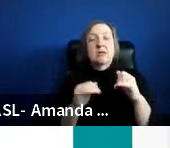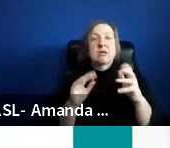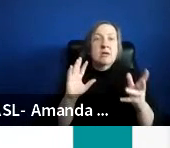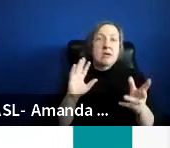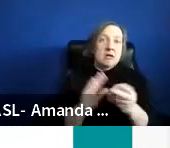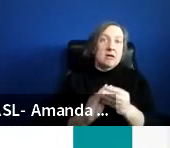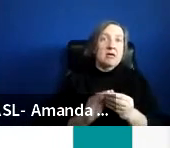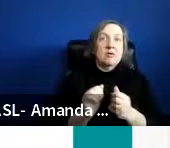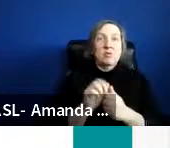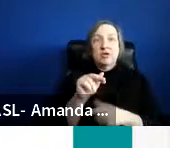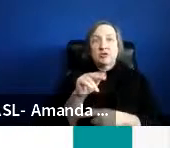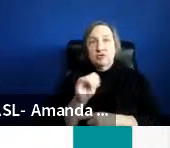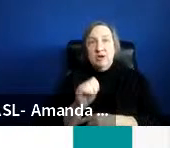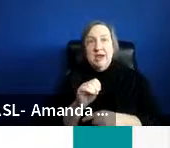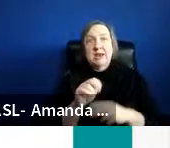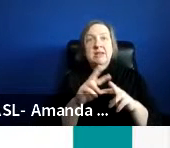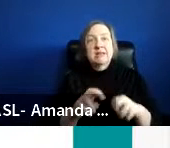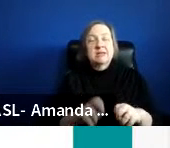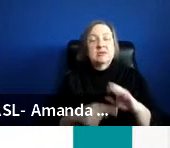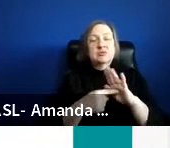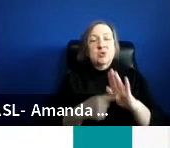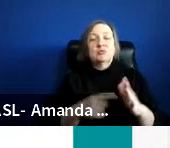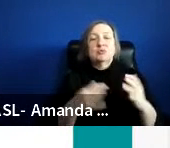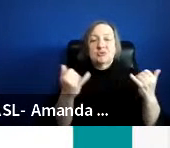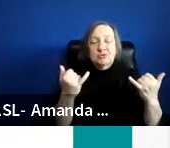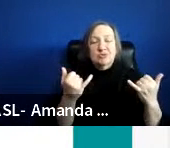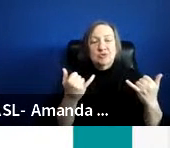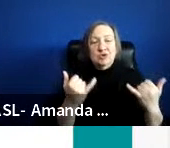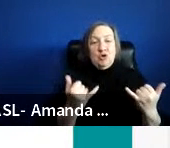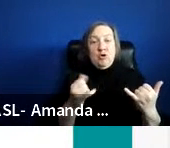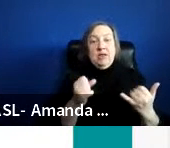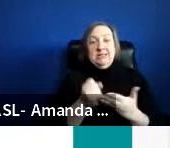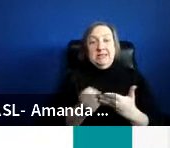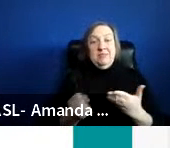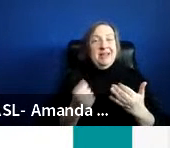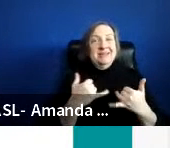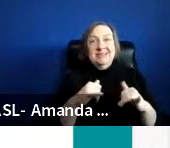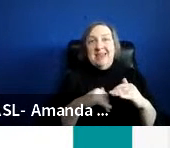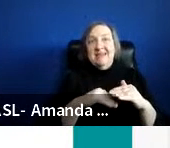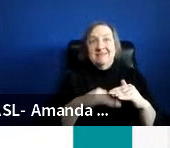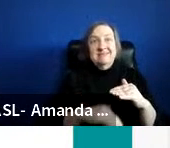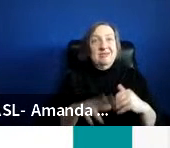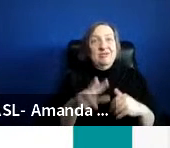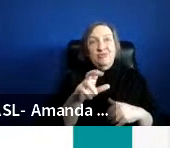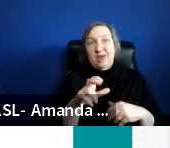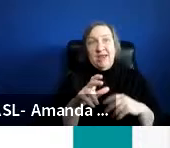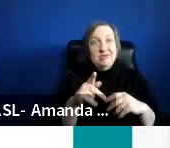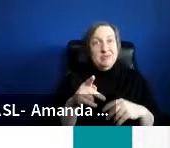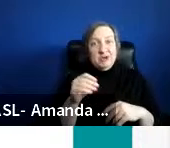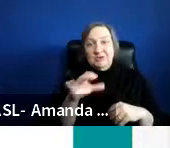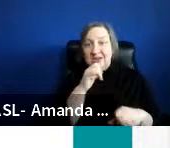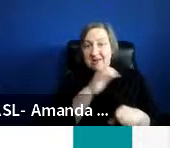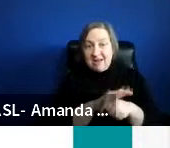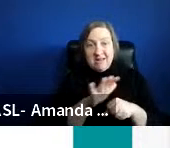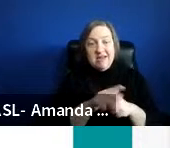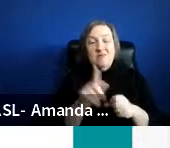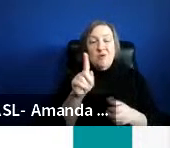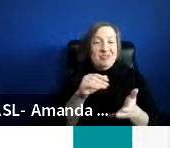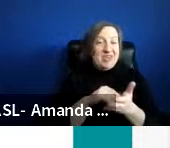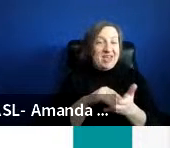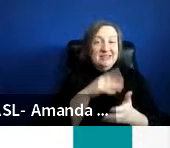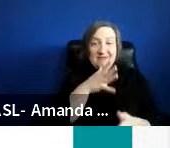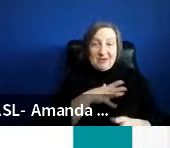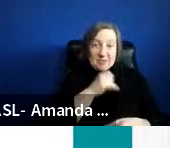this analysis shows that the current supply would fall short by nearly 300 people of color, over 1,000 females, and